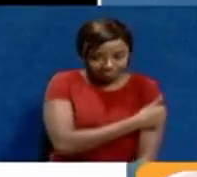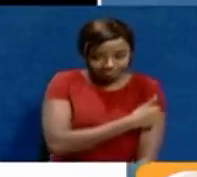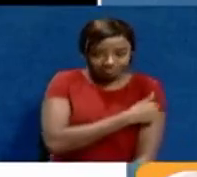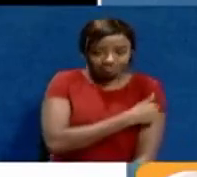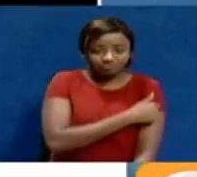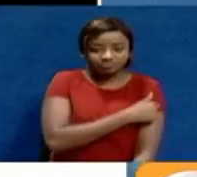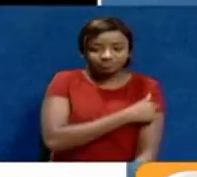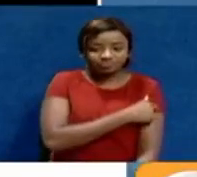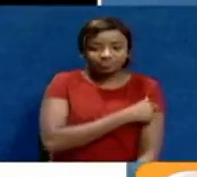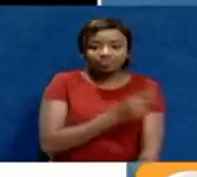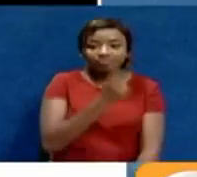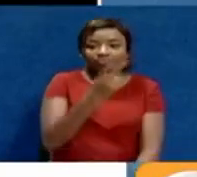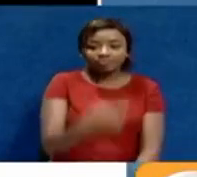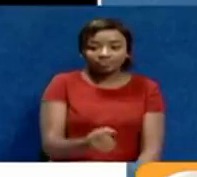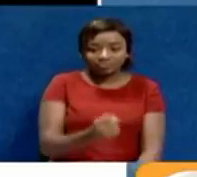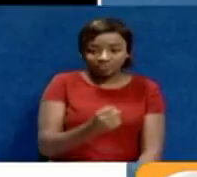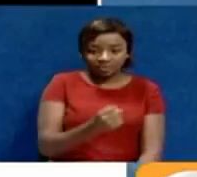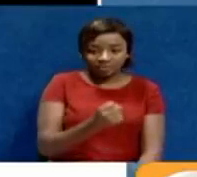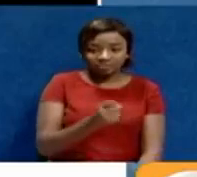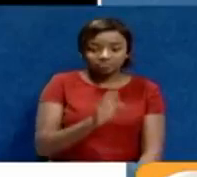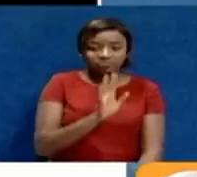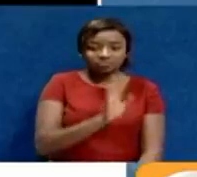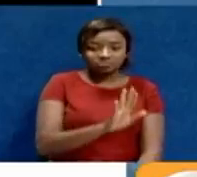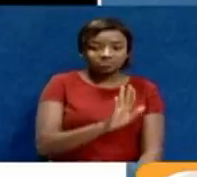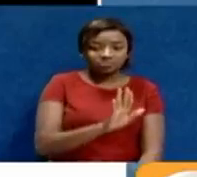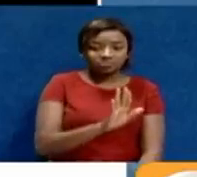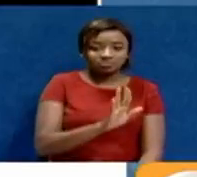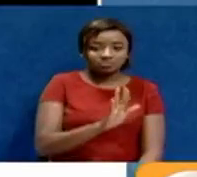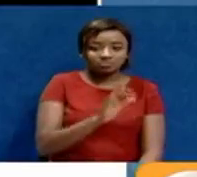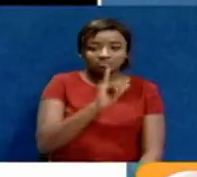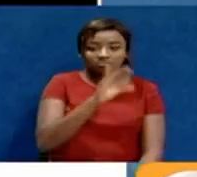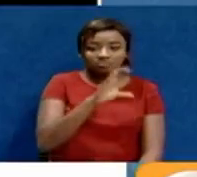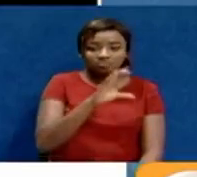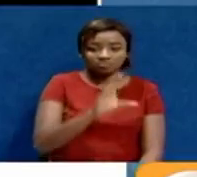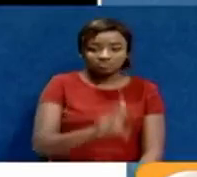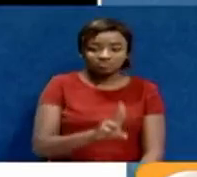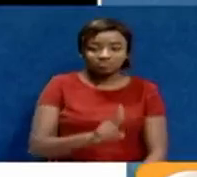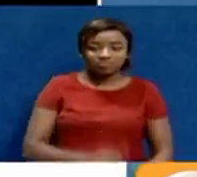across the country, with 25 of them in intensive care units.